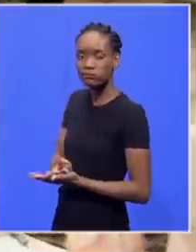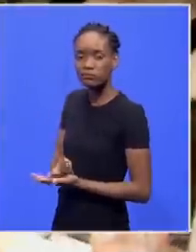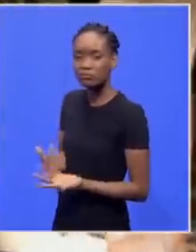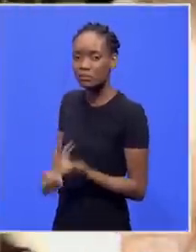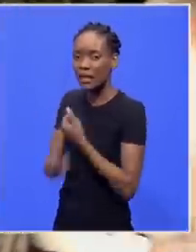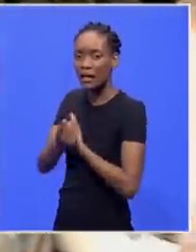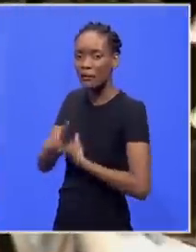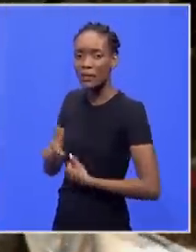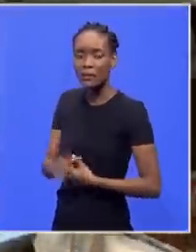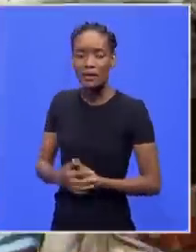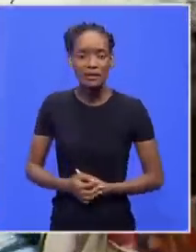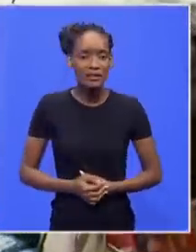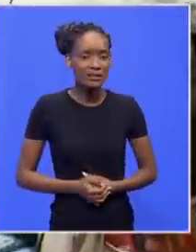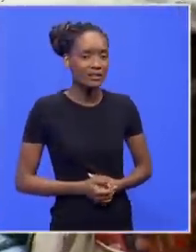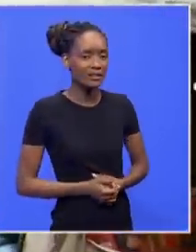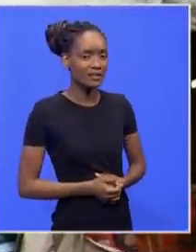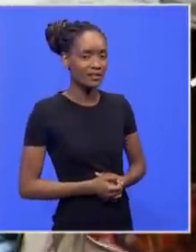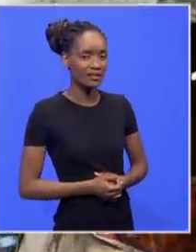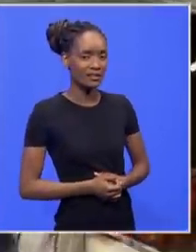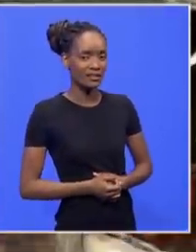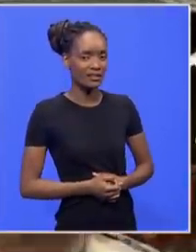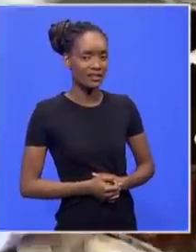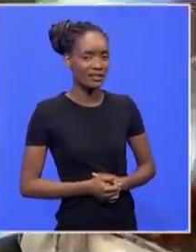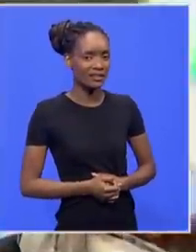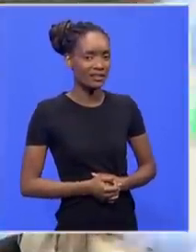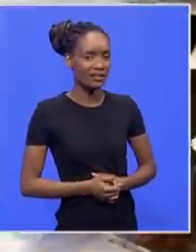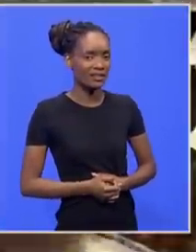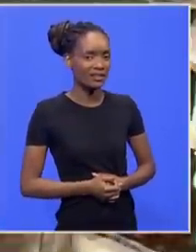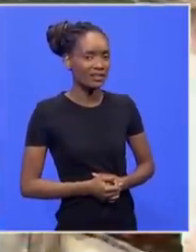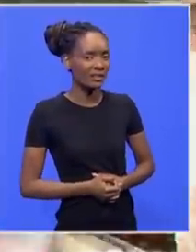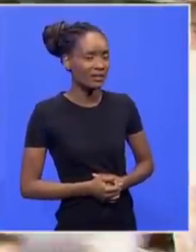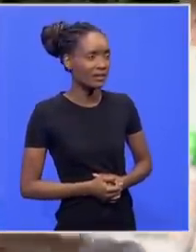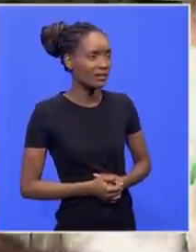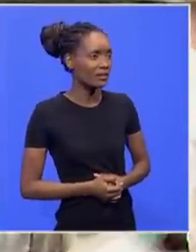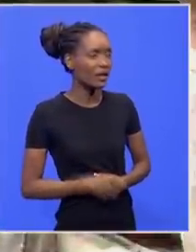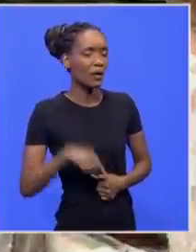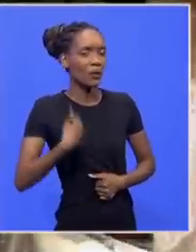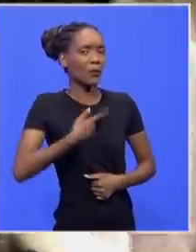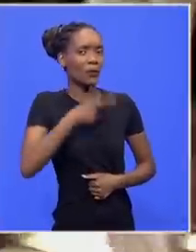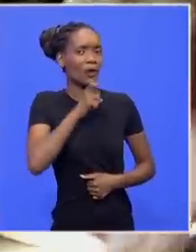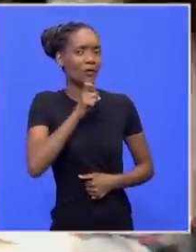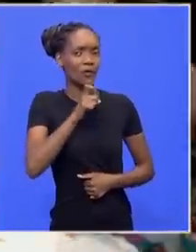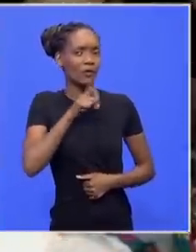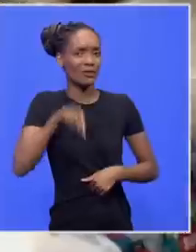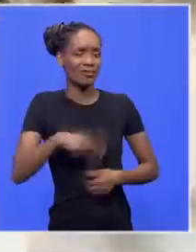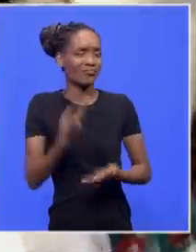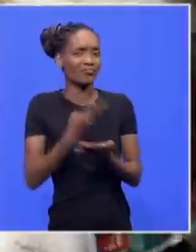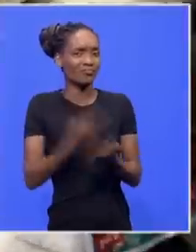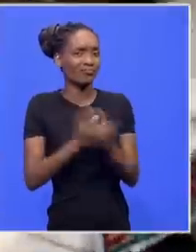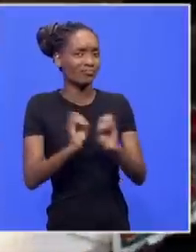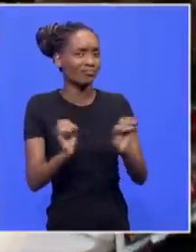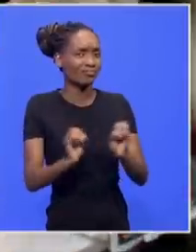These things, we are not used to this. We are not used to this, please.